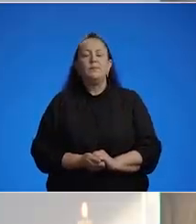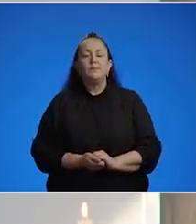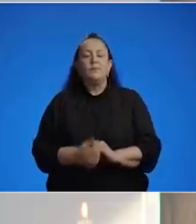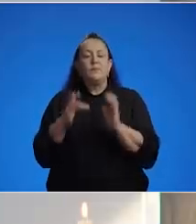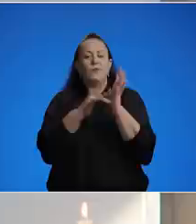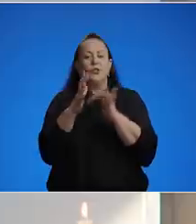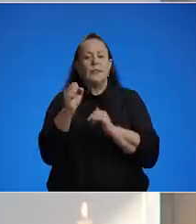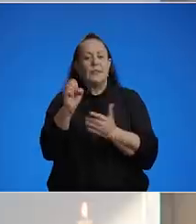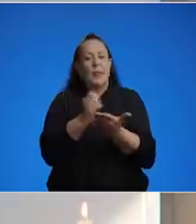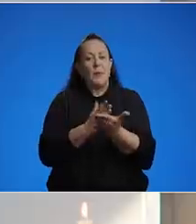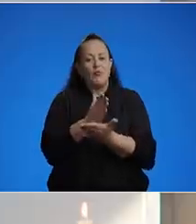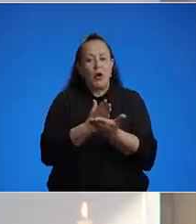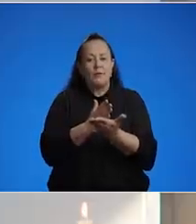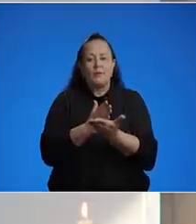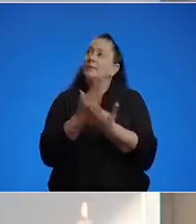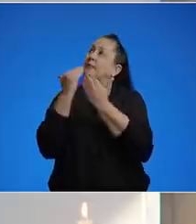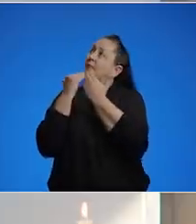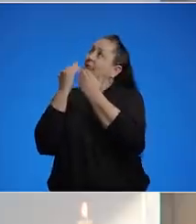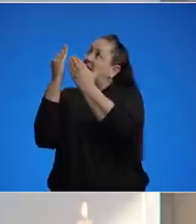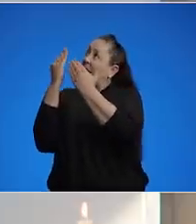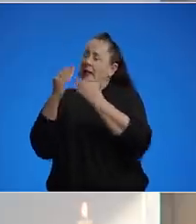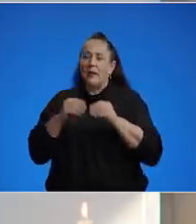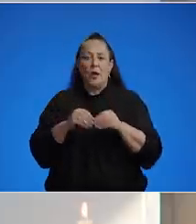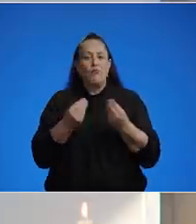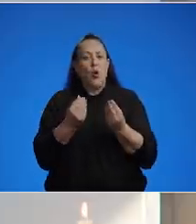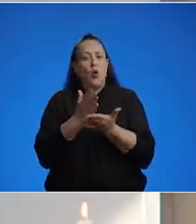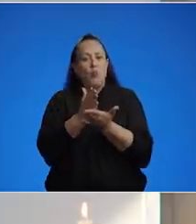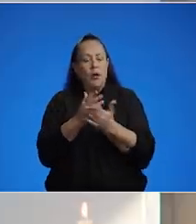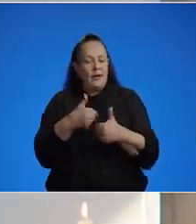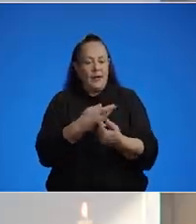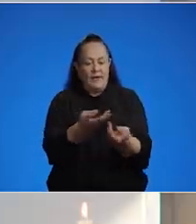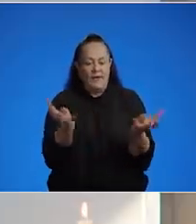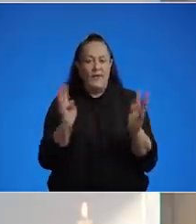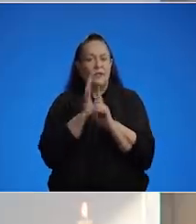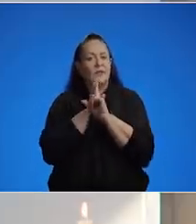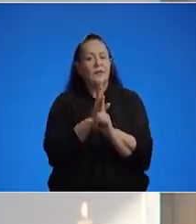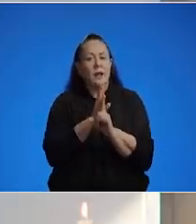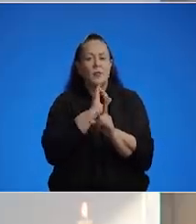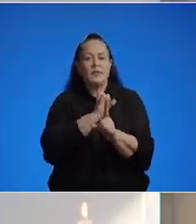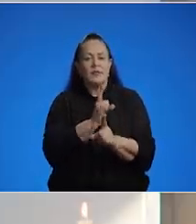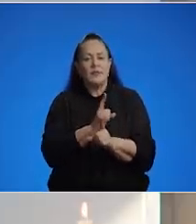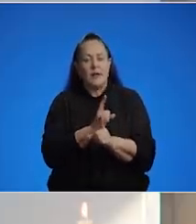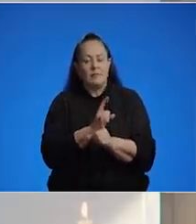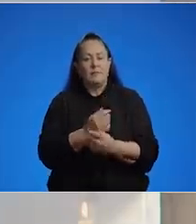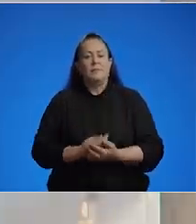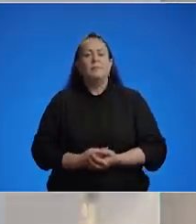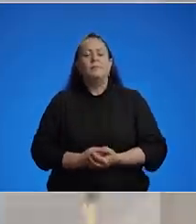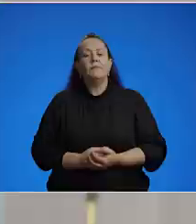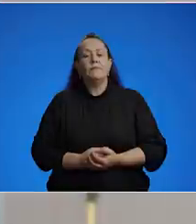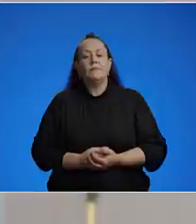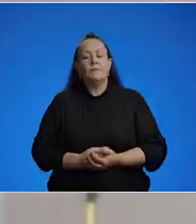He took bread, and giving thanks, Broke it, and gave it to his disciples, Saying,